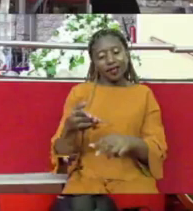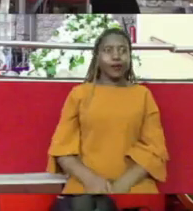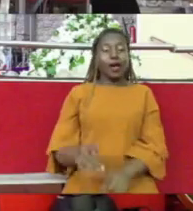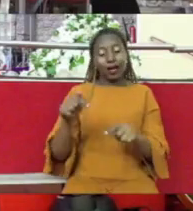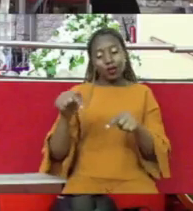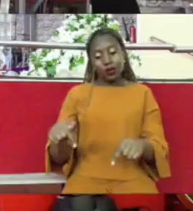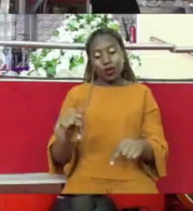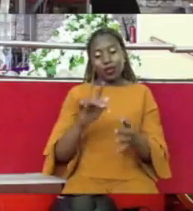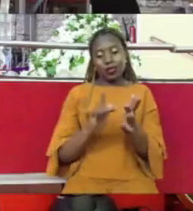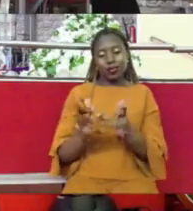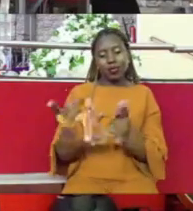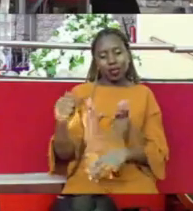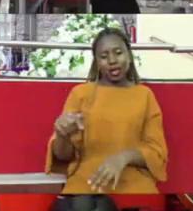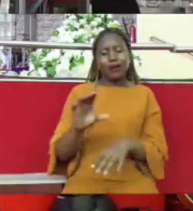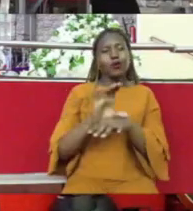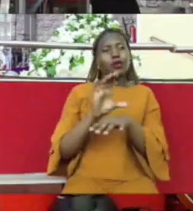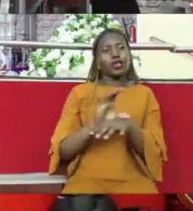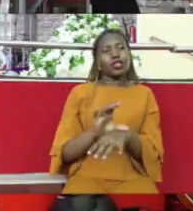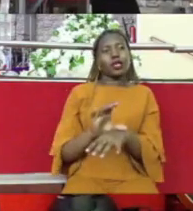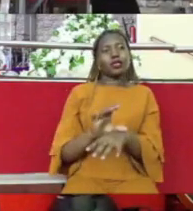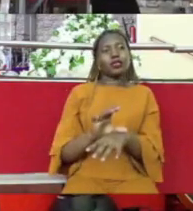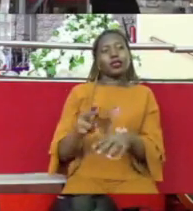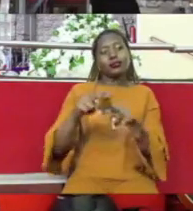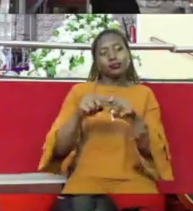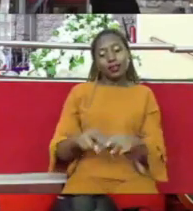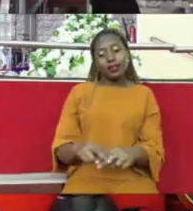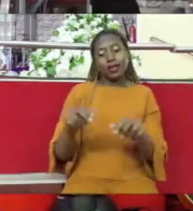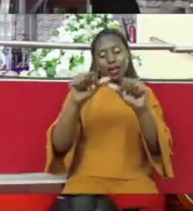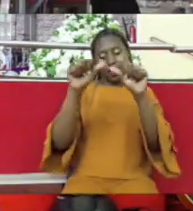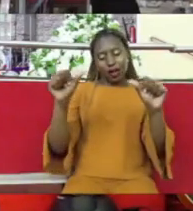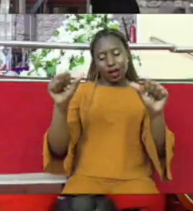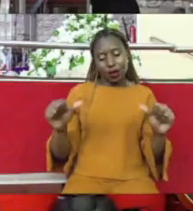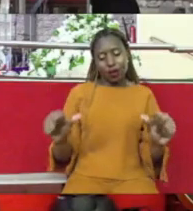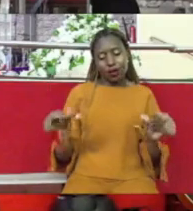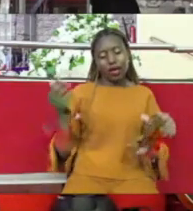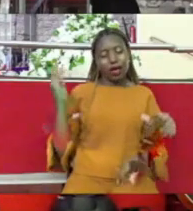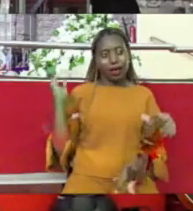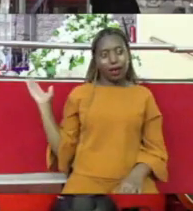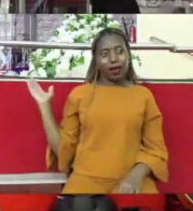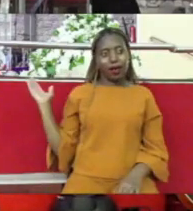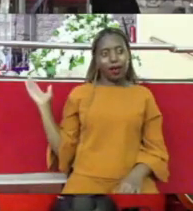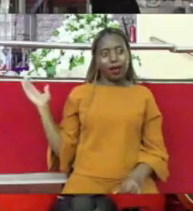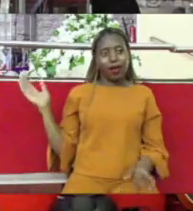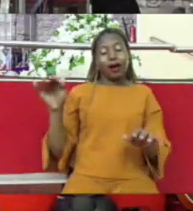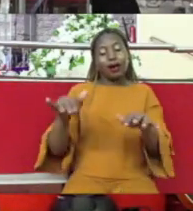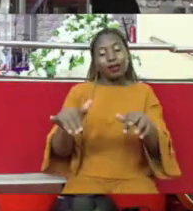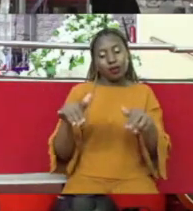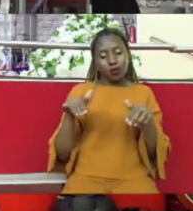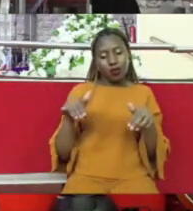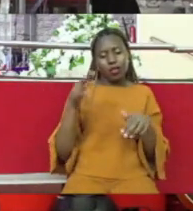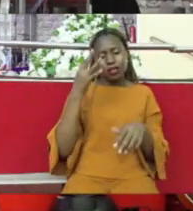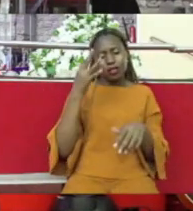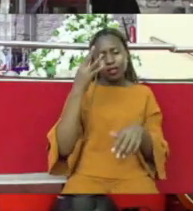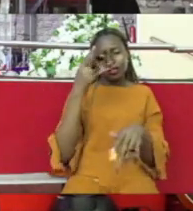Leo akaja kwenye hii hekalu. He is seated by this very altar. Akiwa ameketi kwenye haya madhabahu. And he is waiting because he knows you are